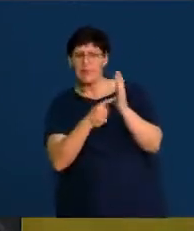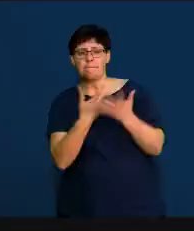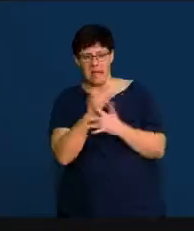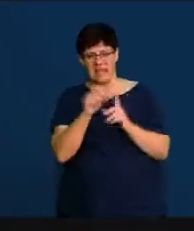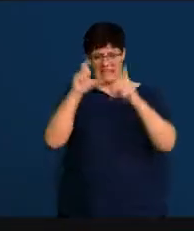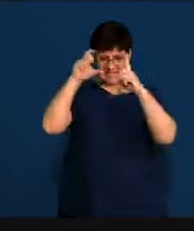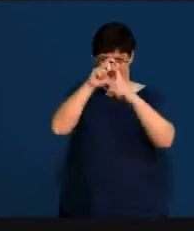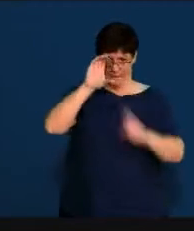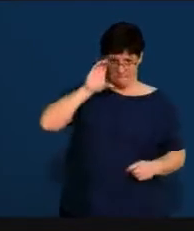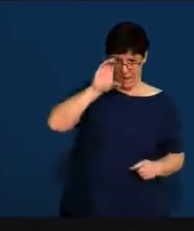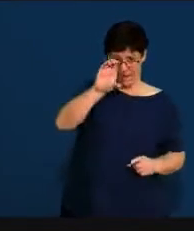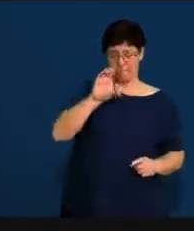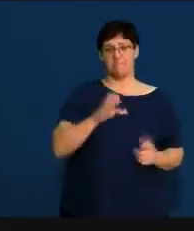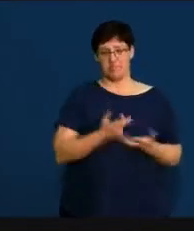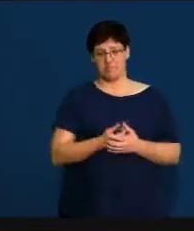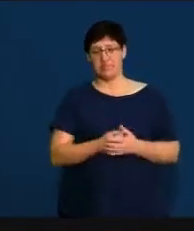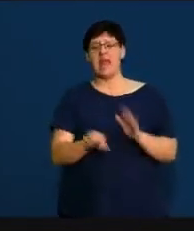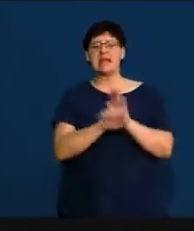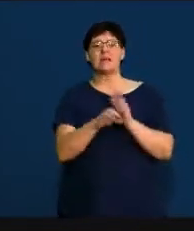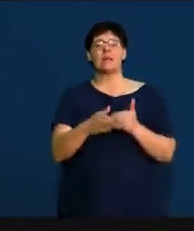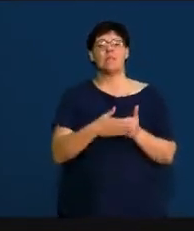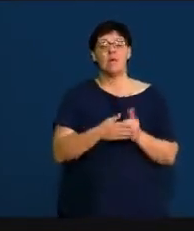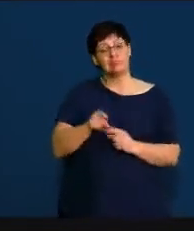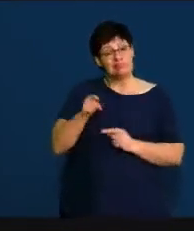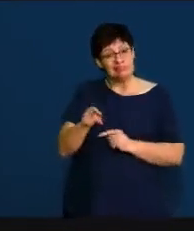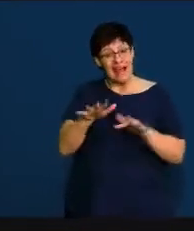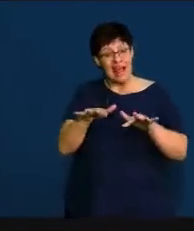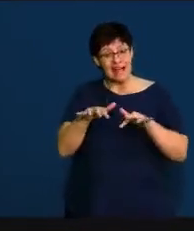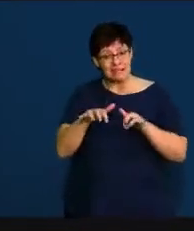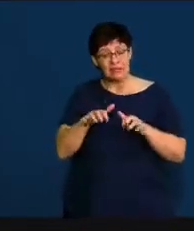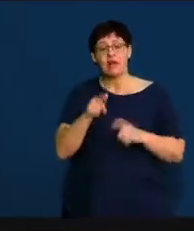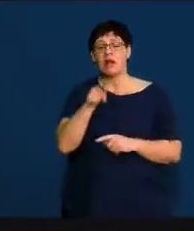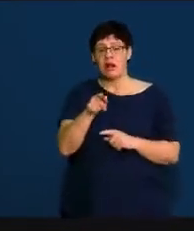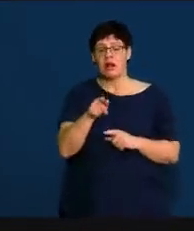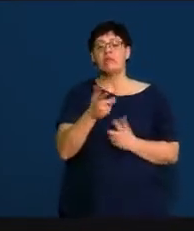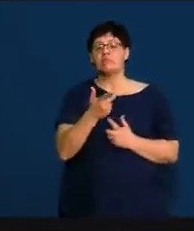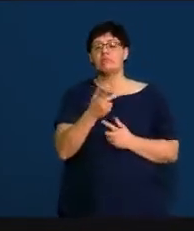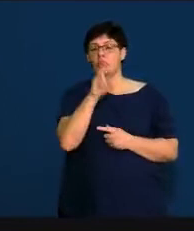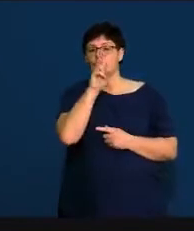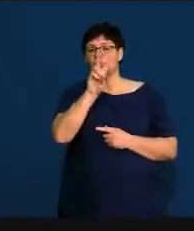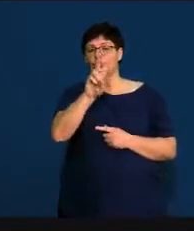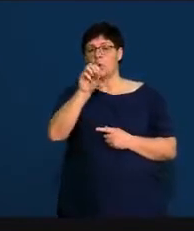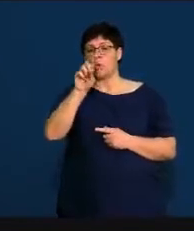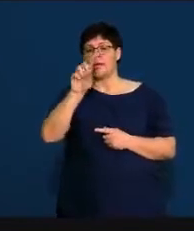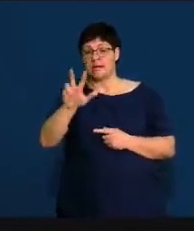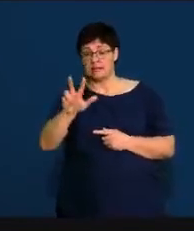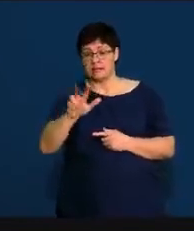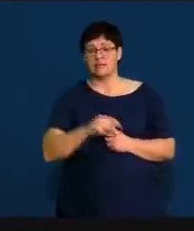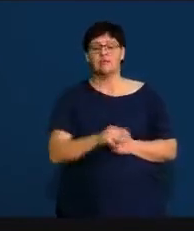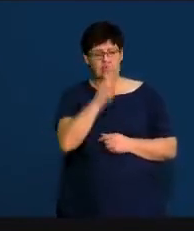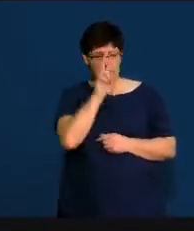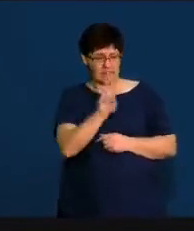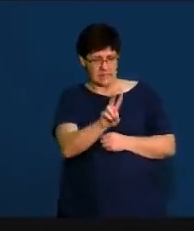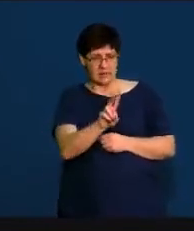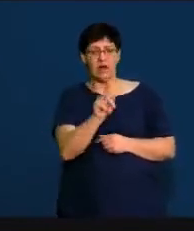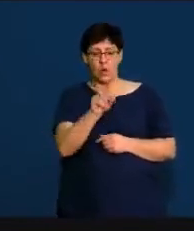script. Let's look at another example. In this particular example, we're looking at the 2018. Again, note the following.